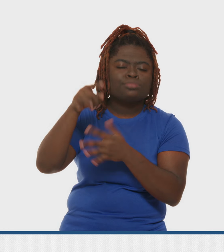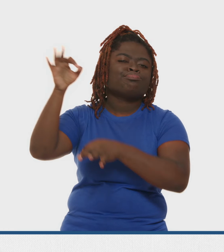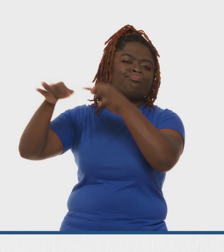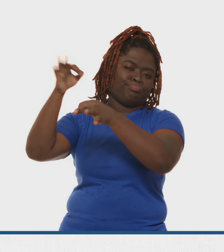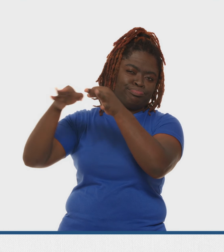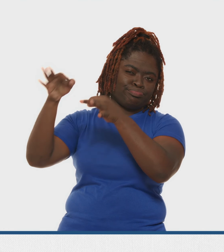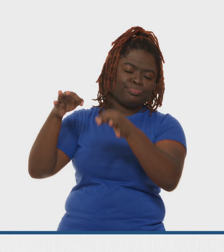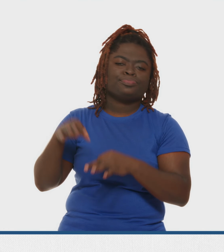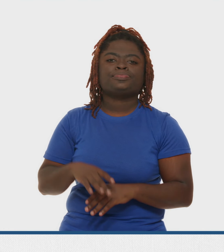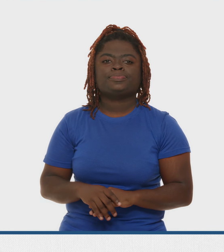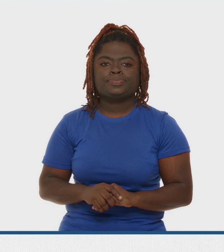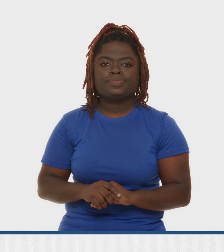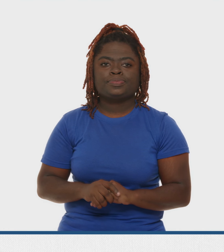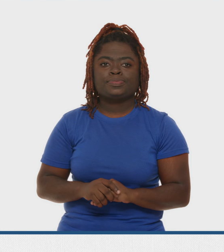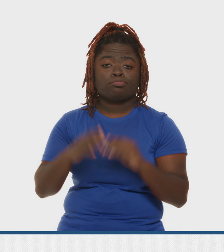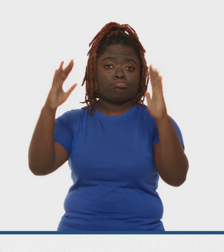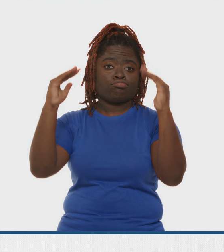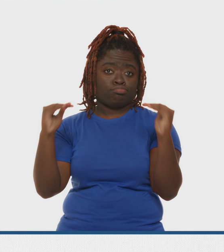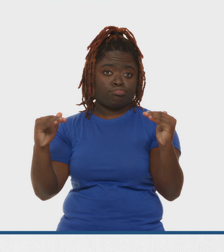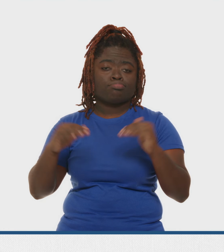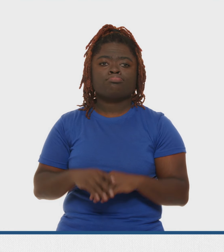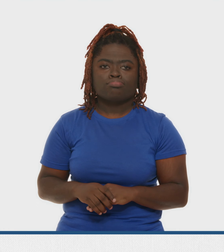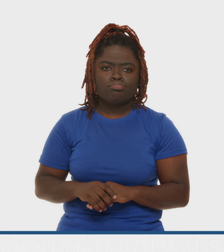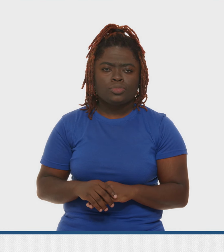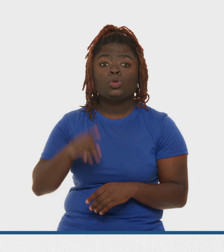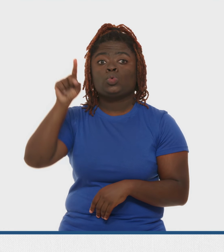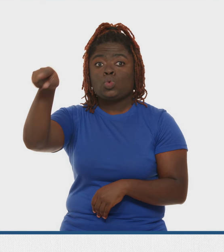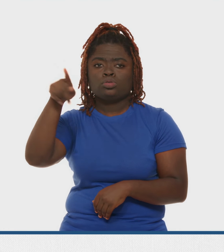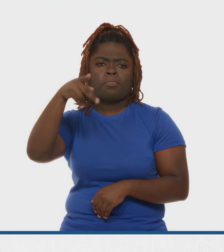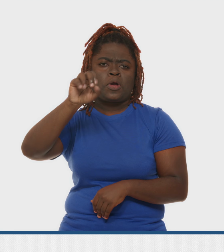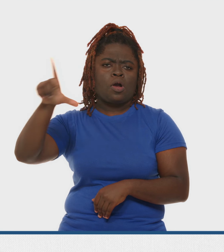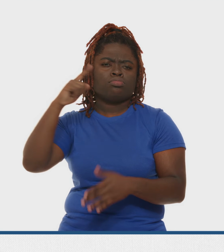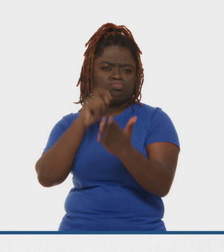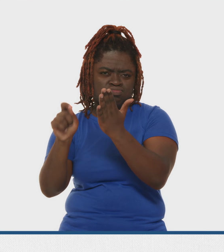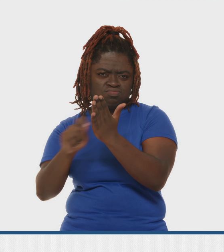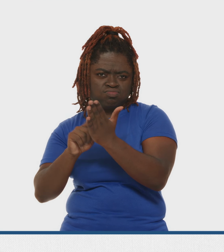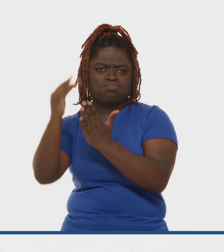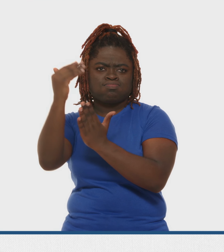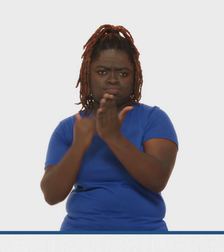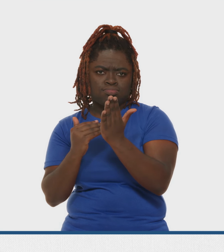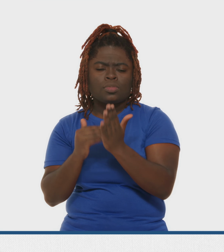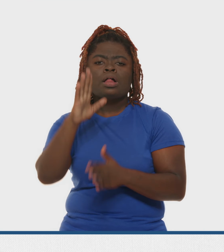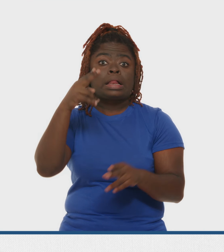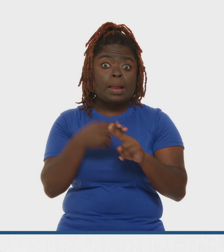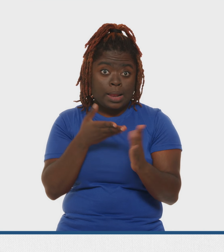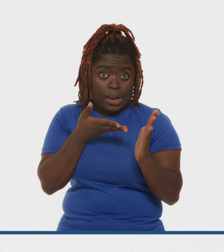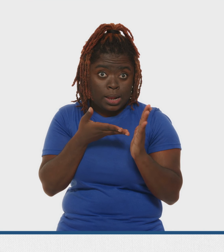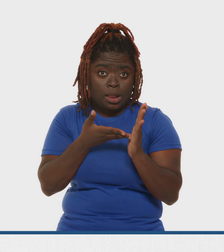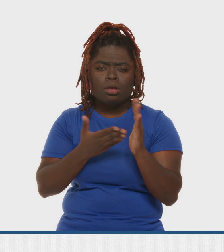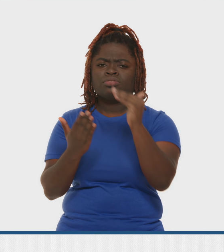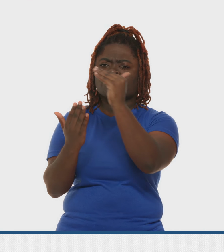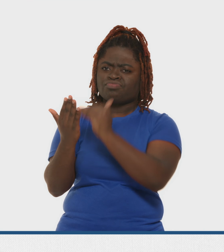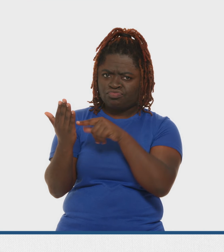presents his or her ID and states the reason for the need for assistance. Step 2. The poll